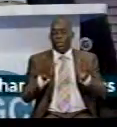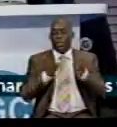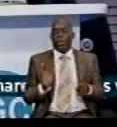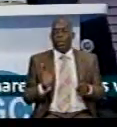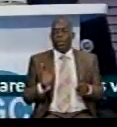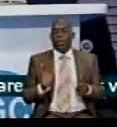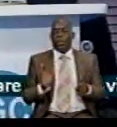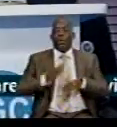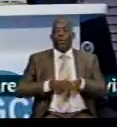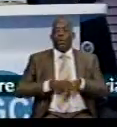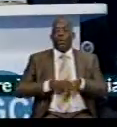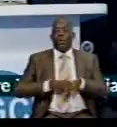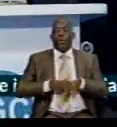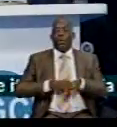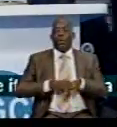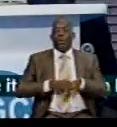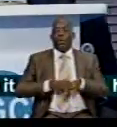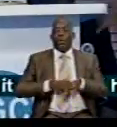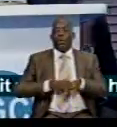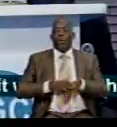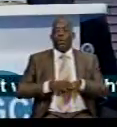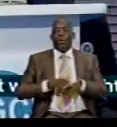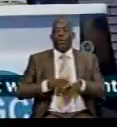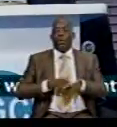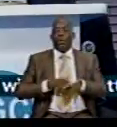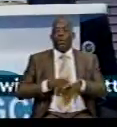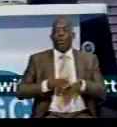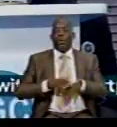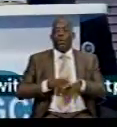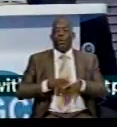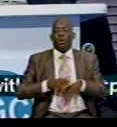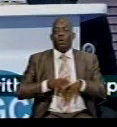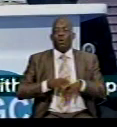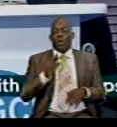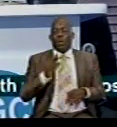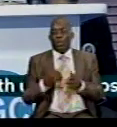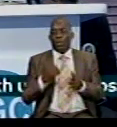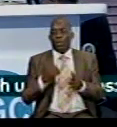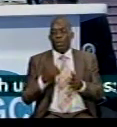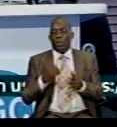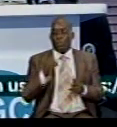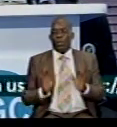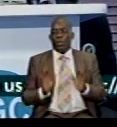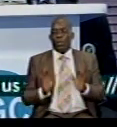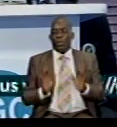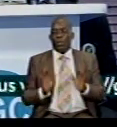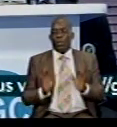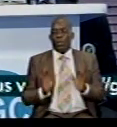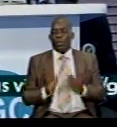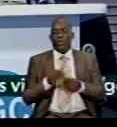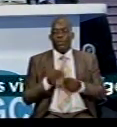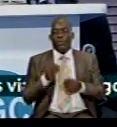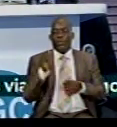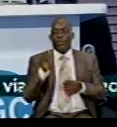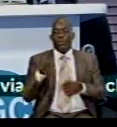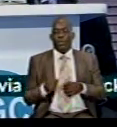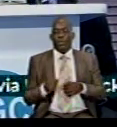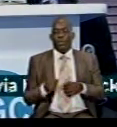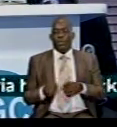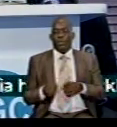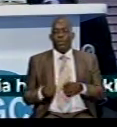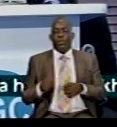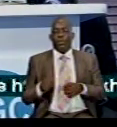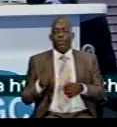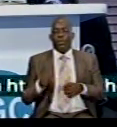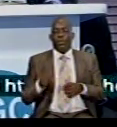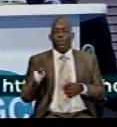a commencé de grandes choses. It is wonderful there. C'est merveilleux là-bas. Yes, oui. Yes. I told